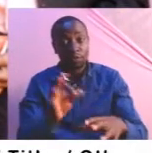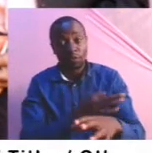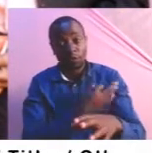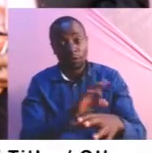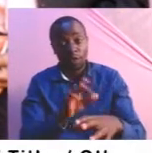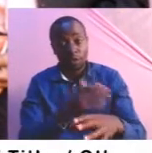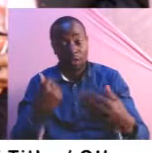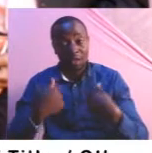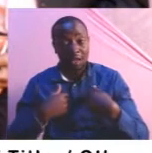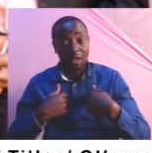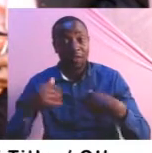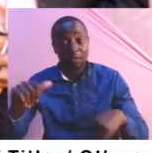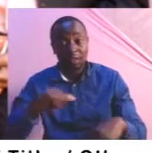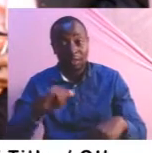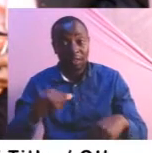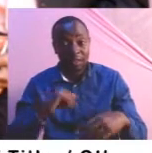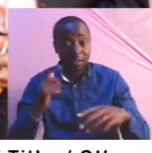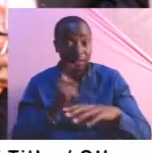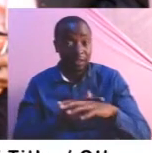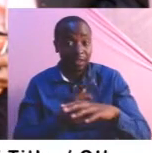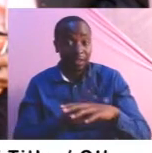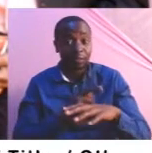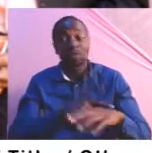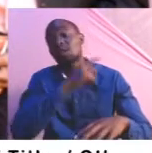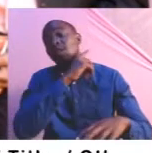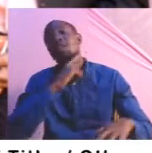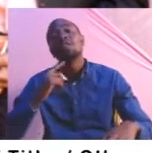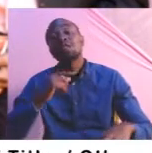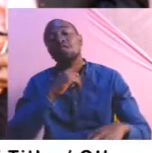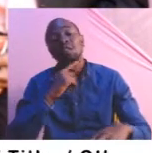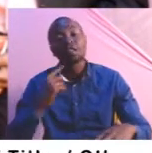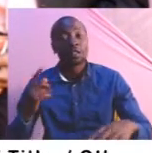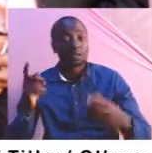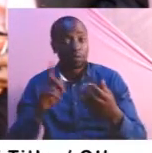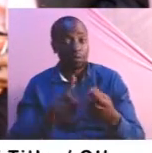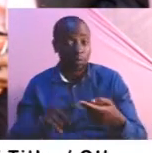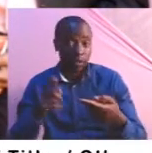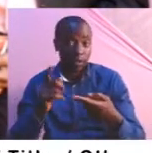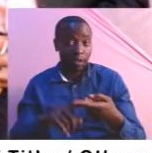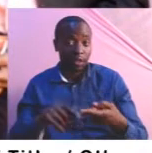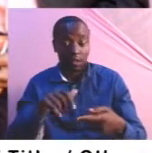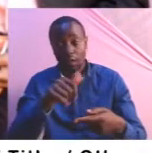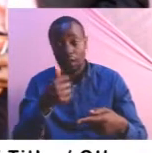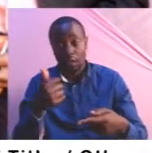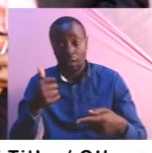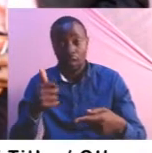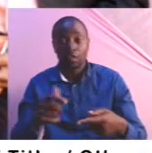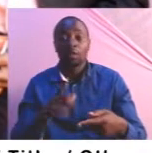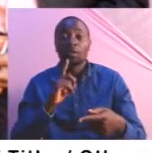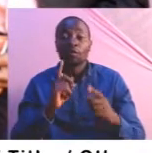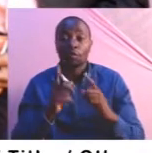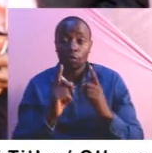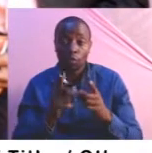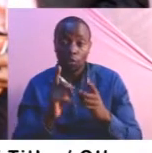sects whereby they even kill themselves plus yes. others. Yet they had been warned by servants of